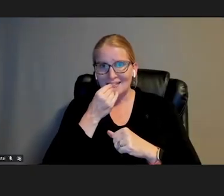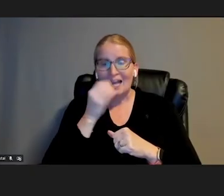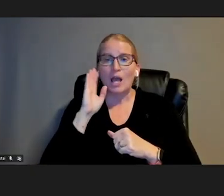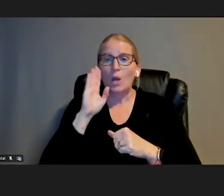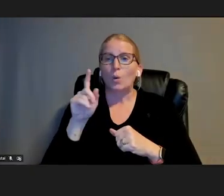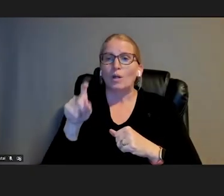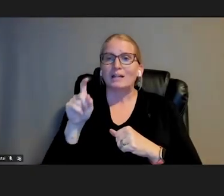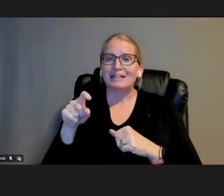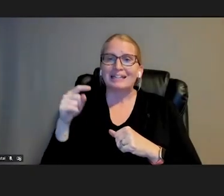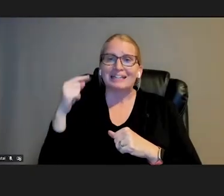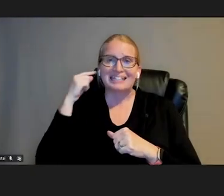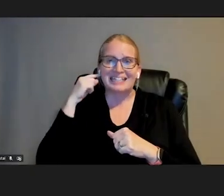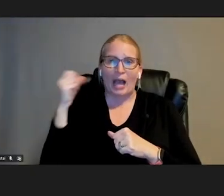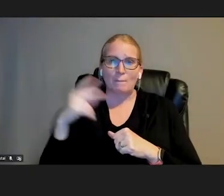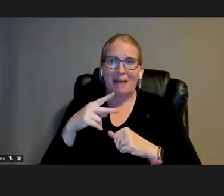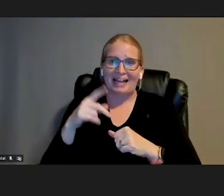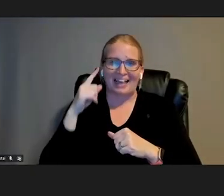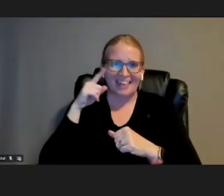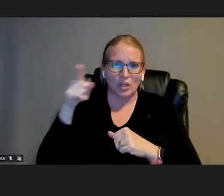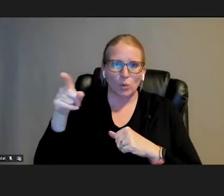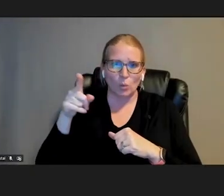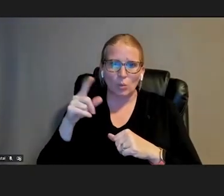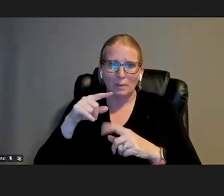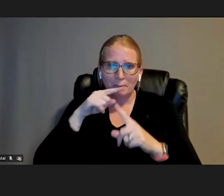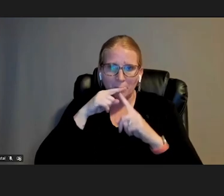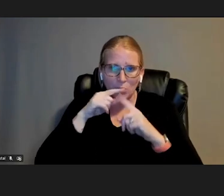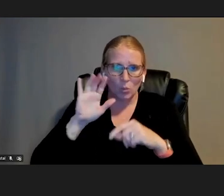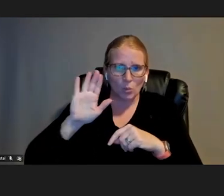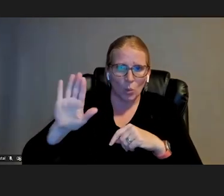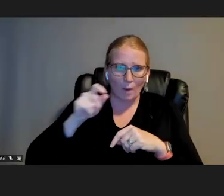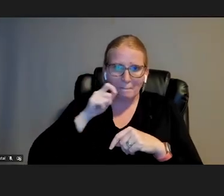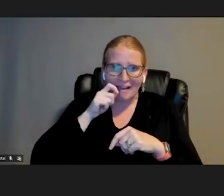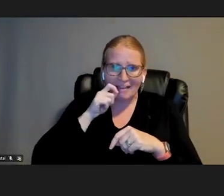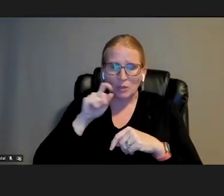back to hear you talking, Hunter, or Harley, if you can